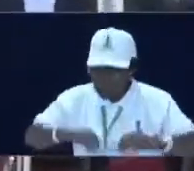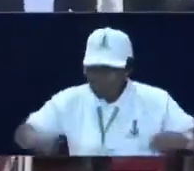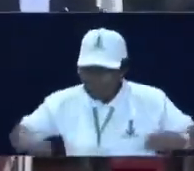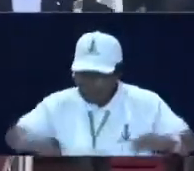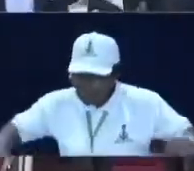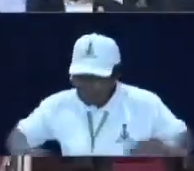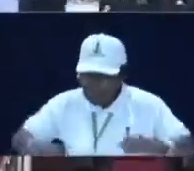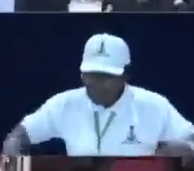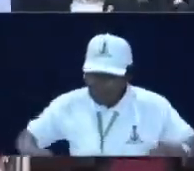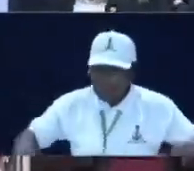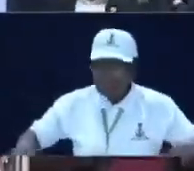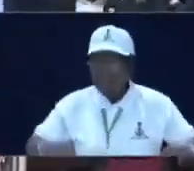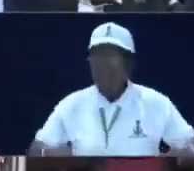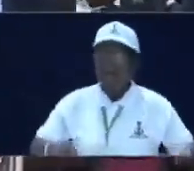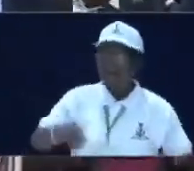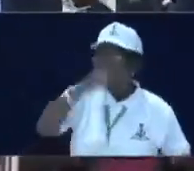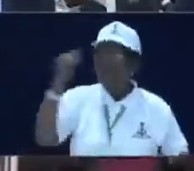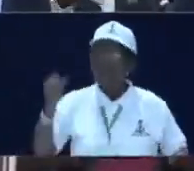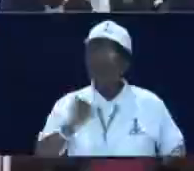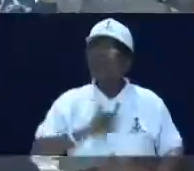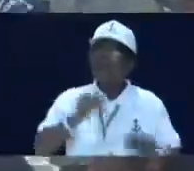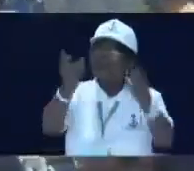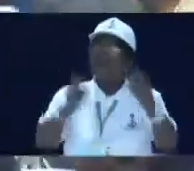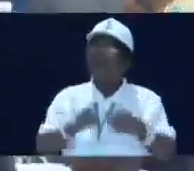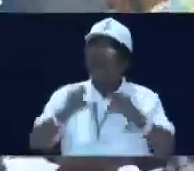because I'm about to be enlarged.